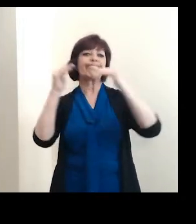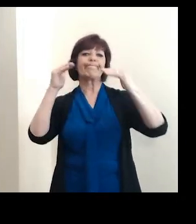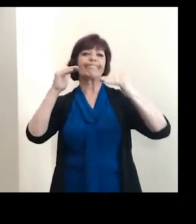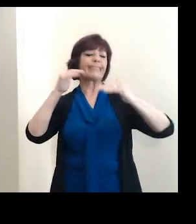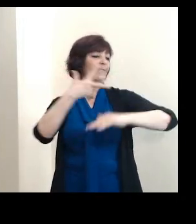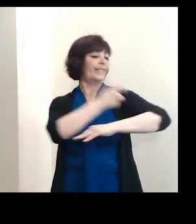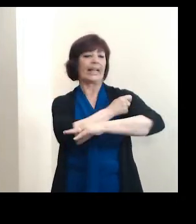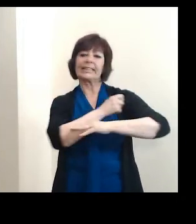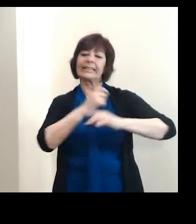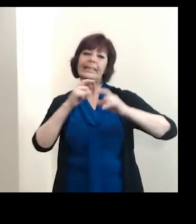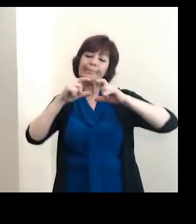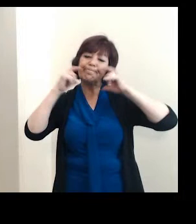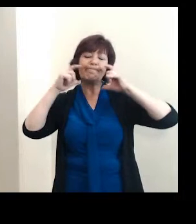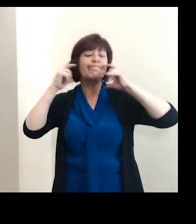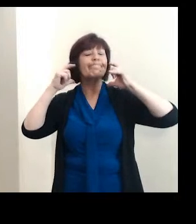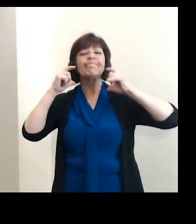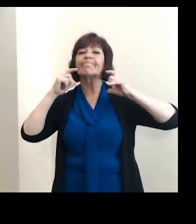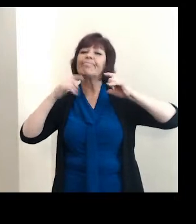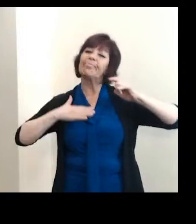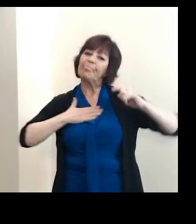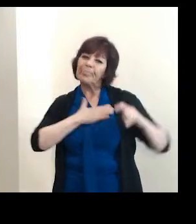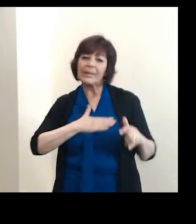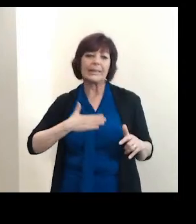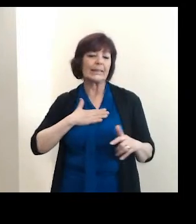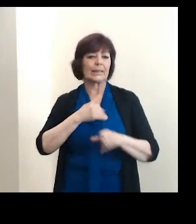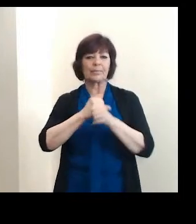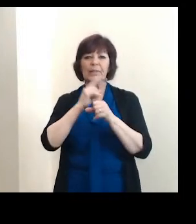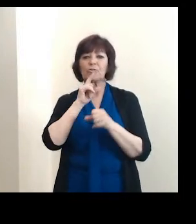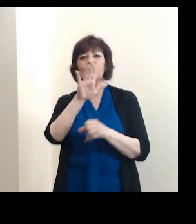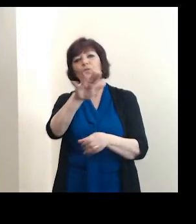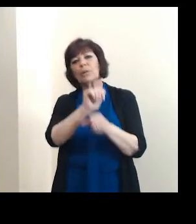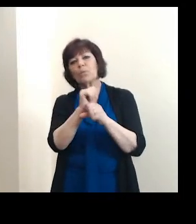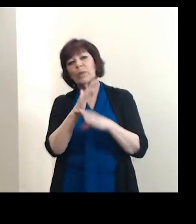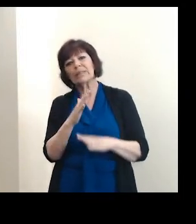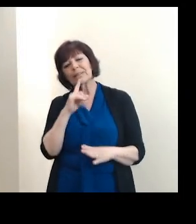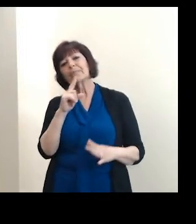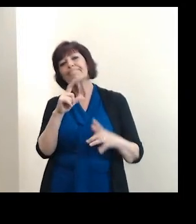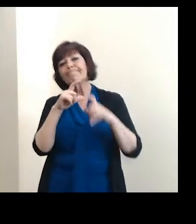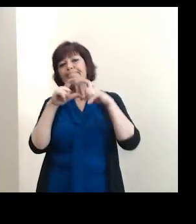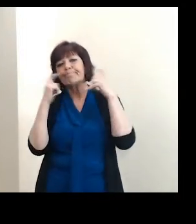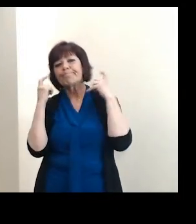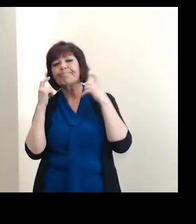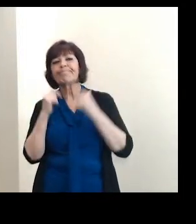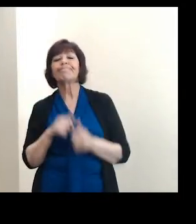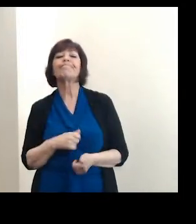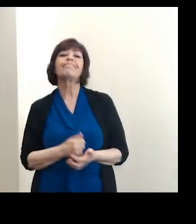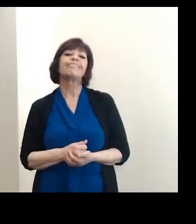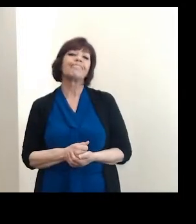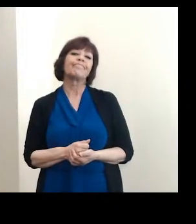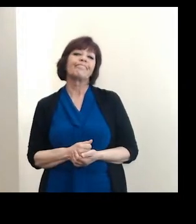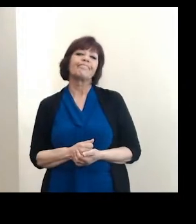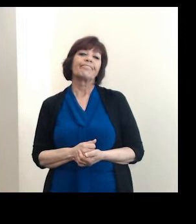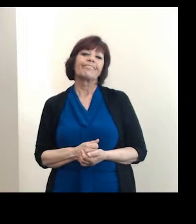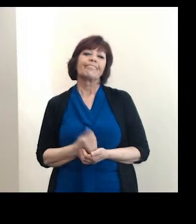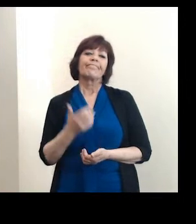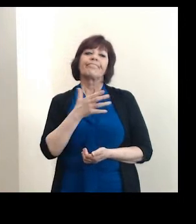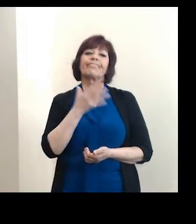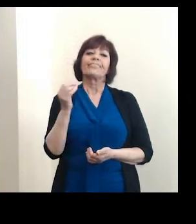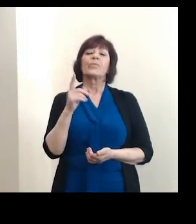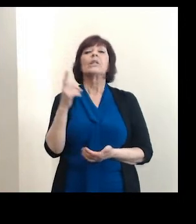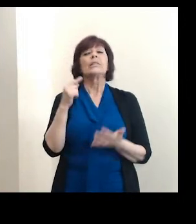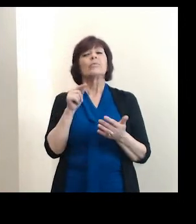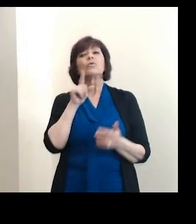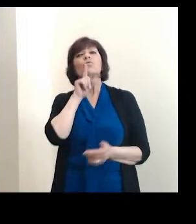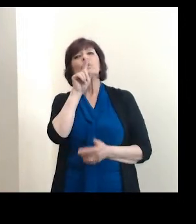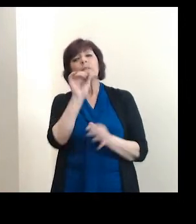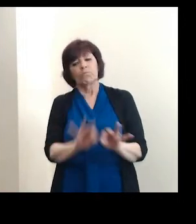the time appropriately. So please make sure that all your employees are masking. What is really important